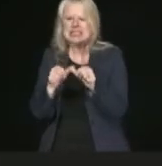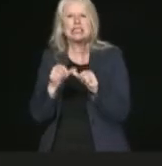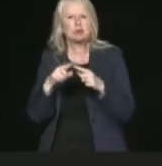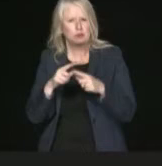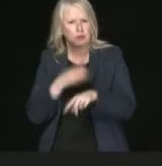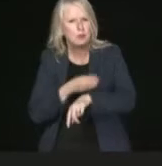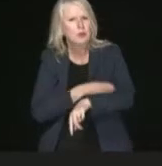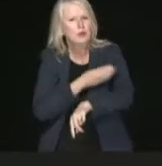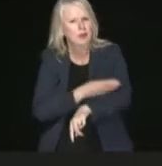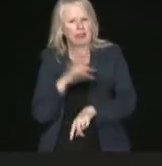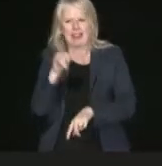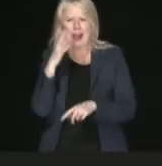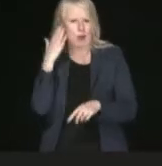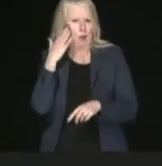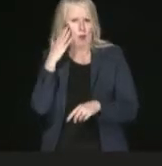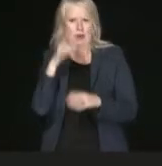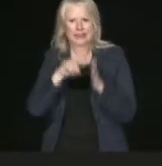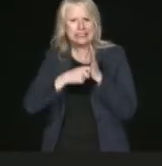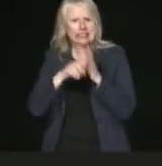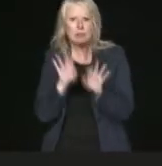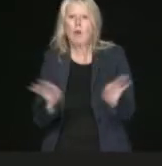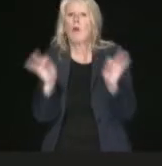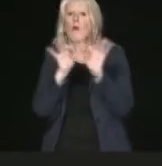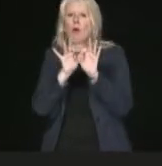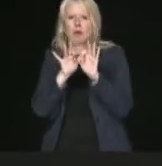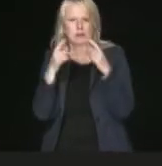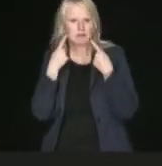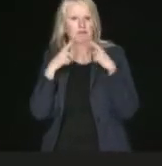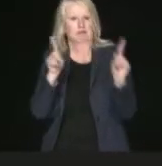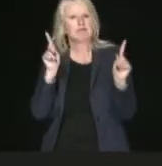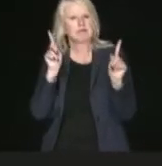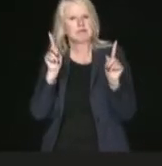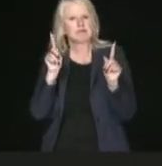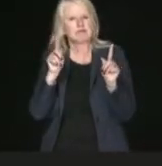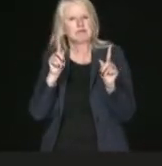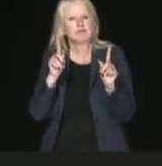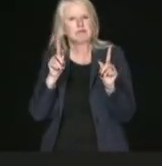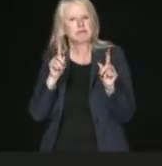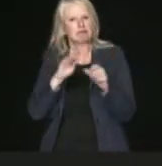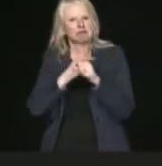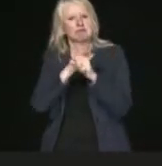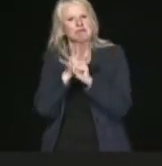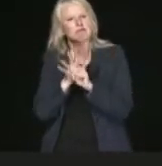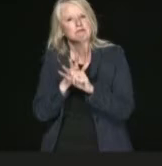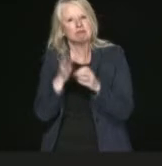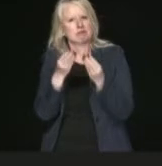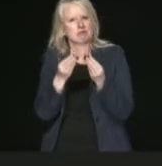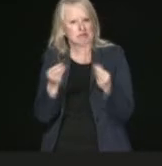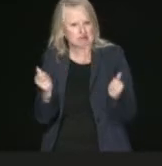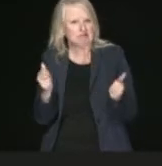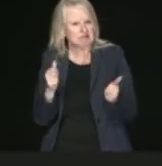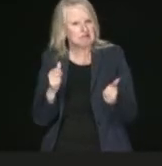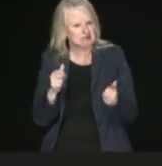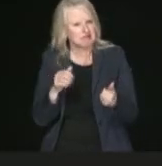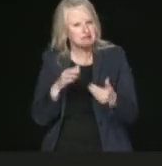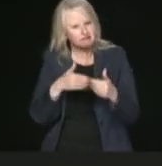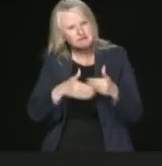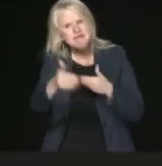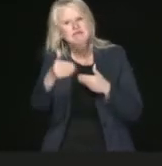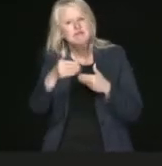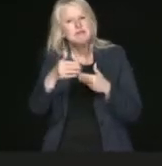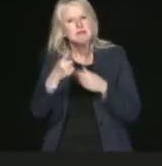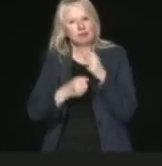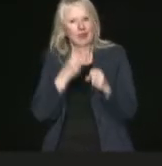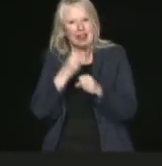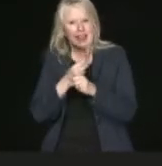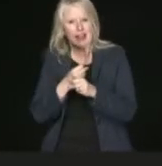is a critical part comment on va of pouvoir our passer l'année à ability venir sans to avoir get les through the restrictions following qu'on a year without the